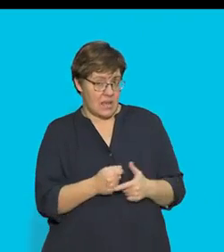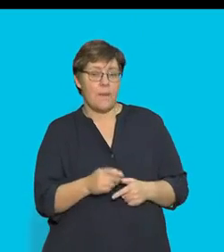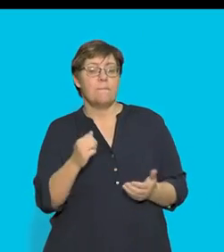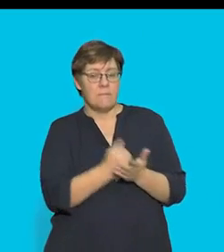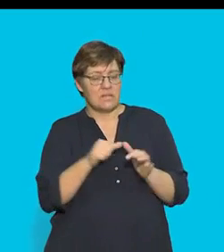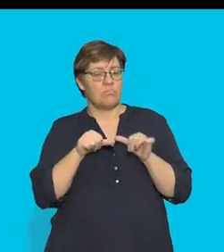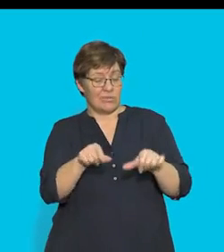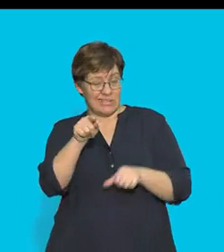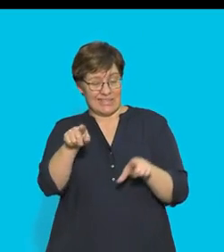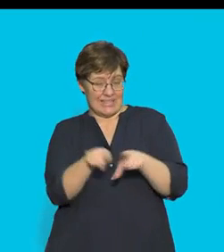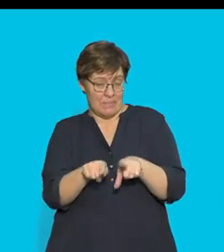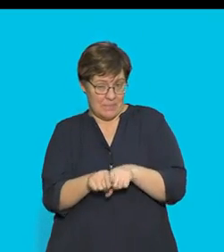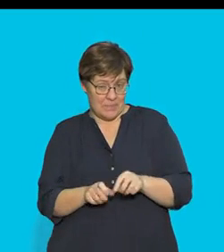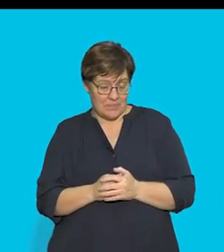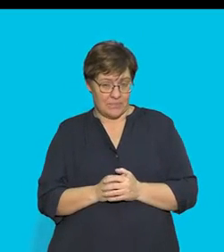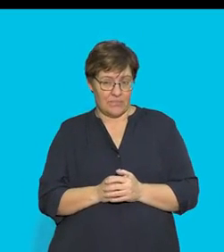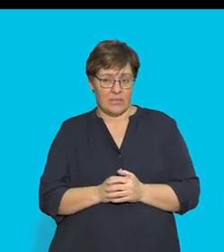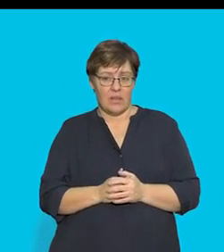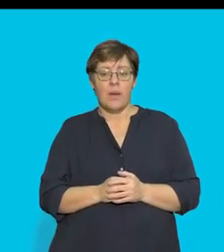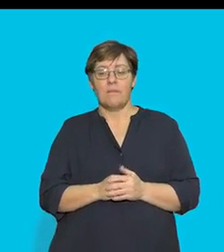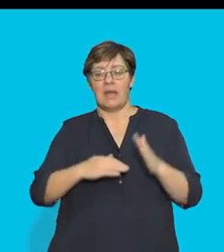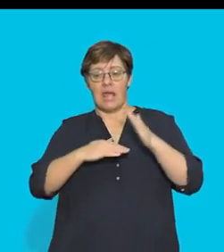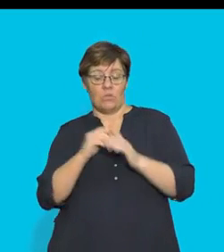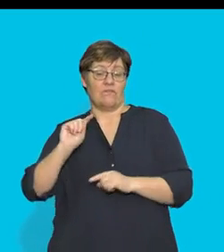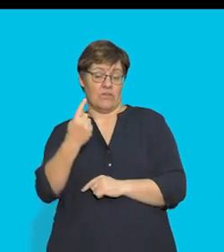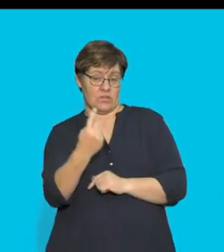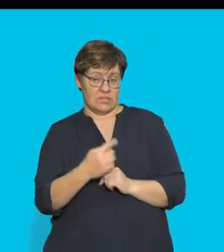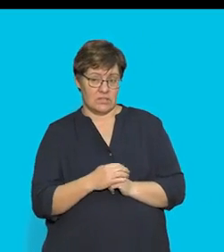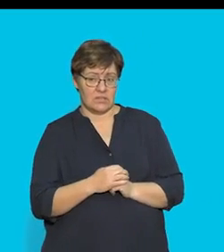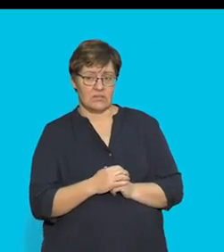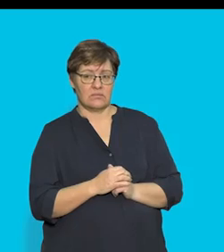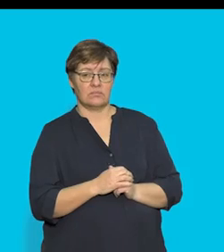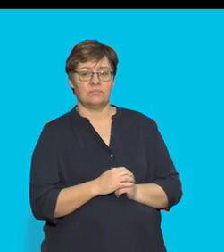going. So you'd make it an acute angle first. Okay, then